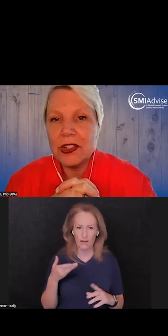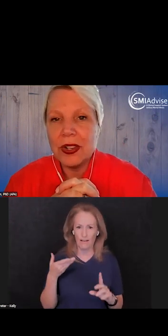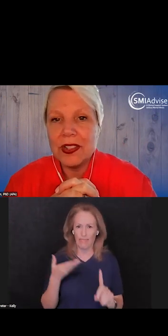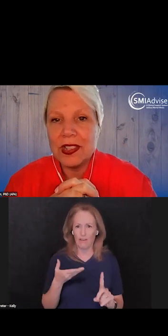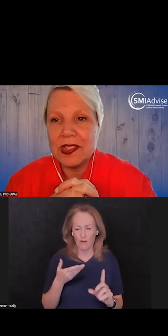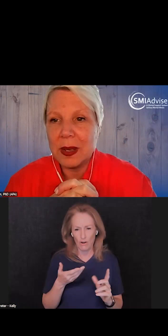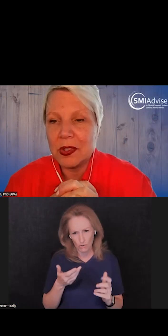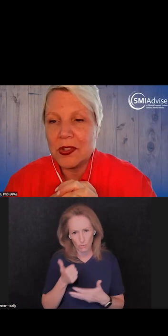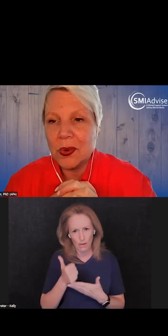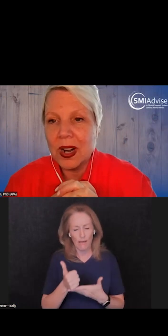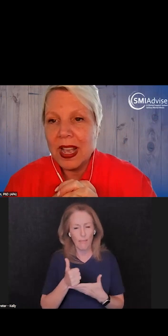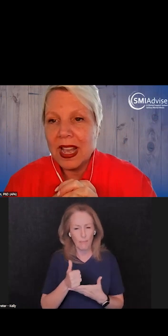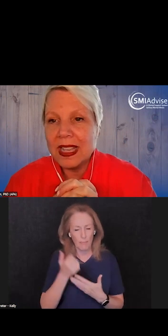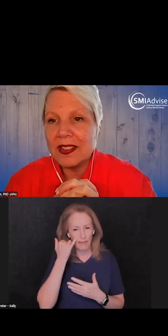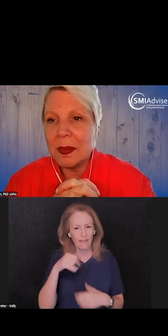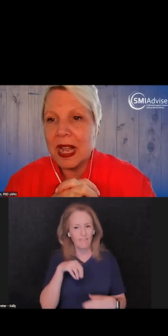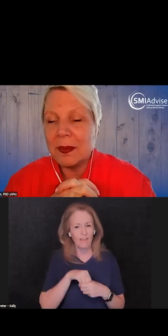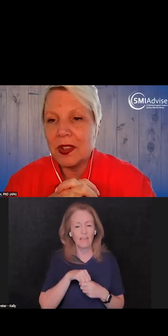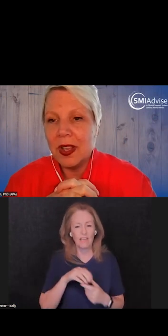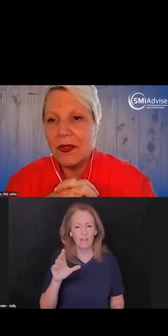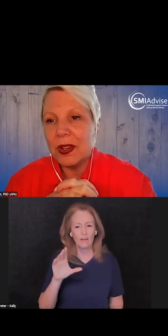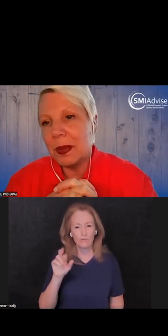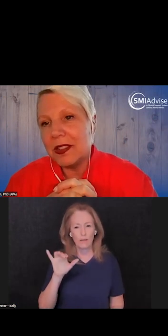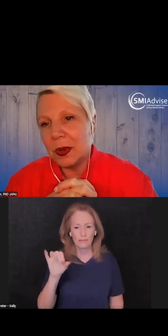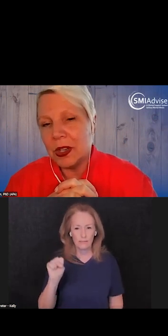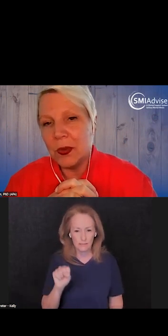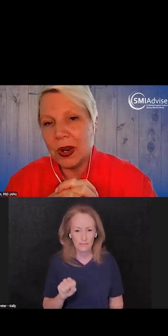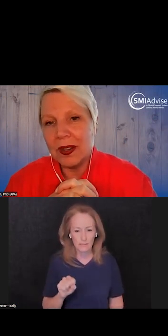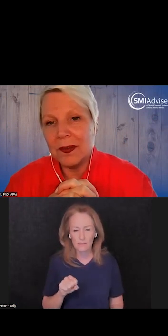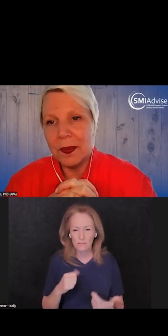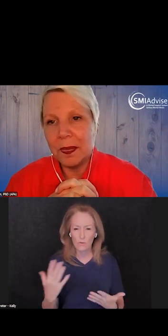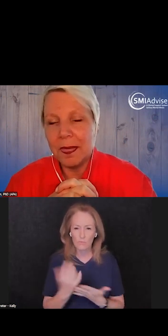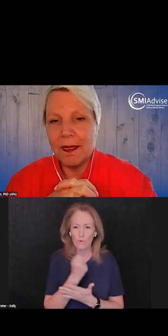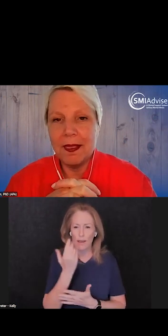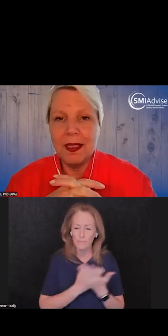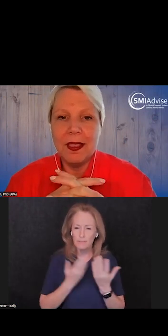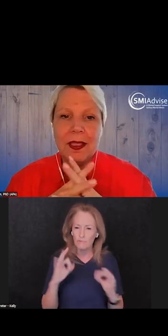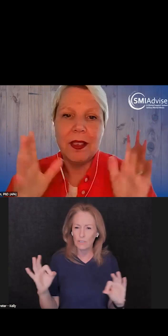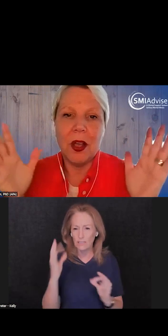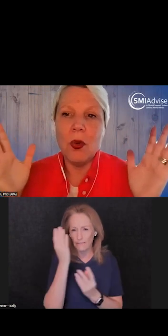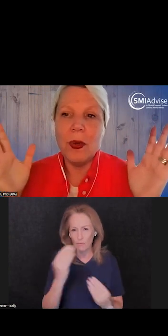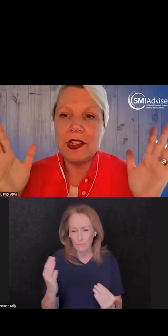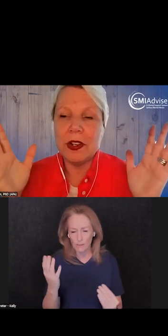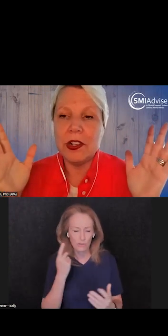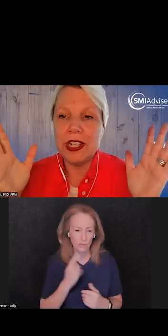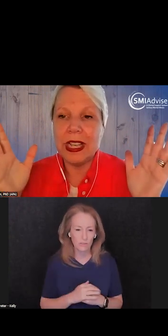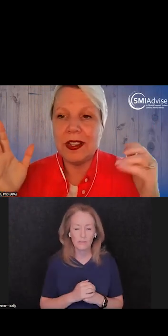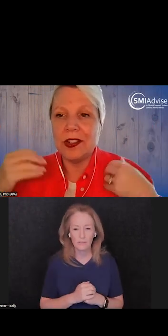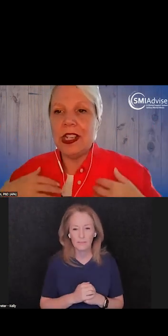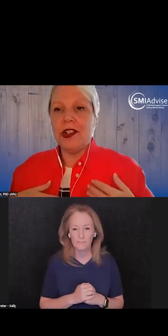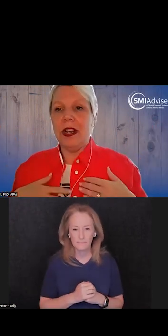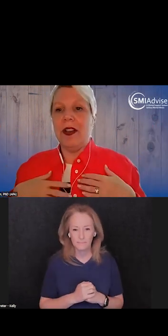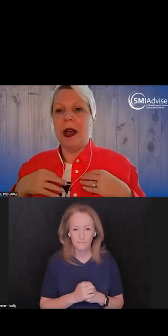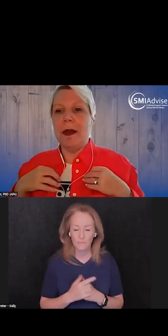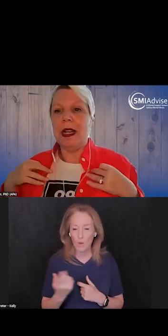encourage you to visit the SAMHSA store and get some items for the place where you work. always encouraging getting